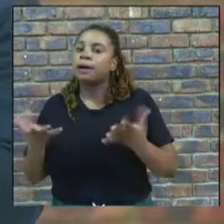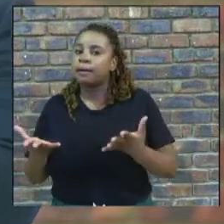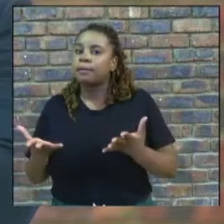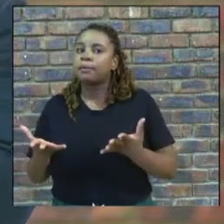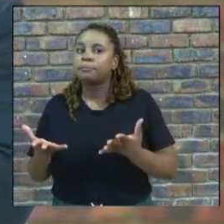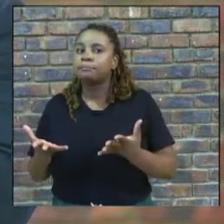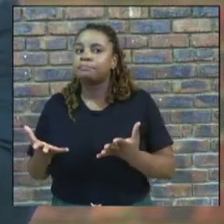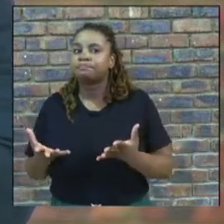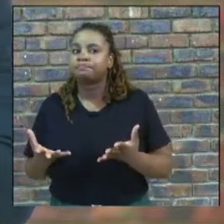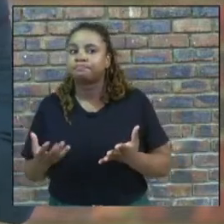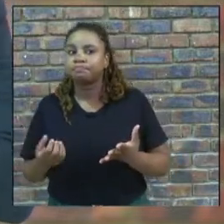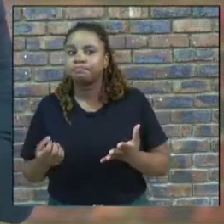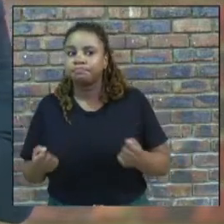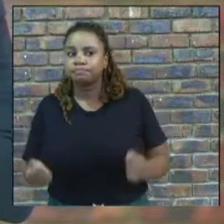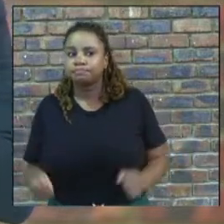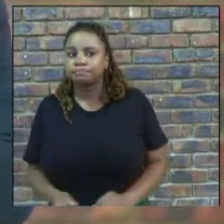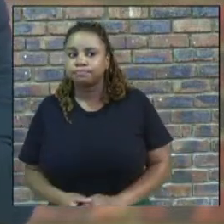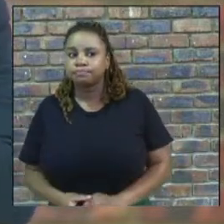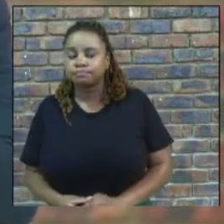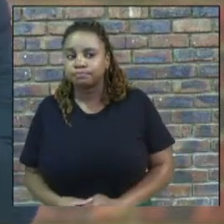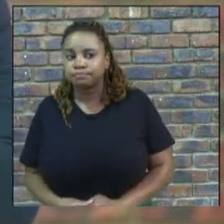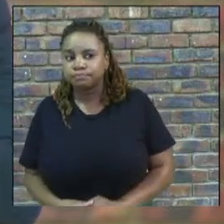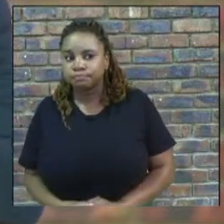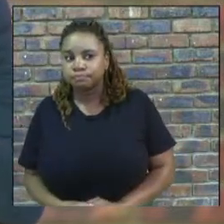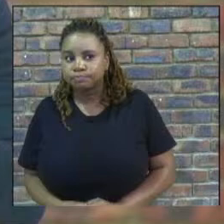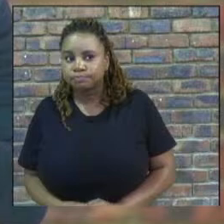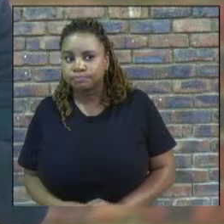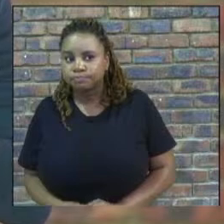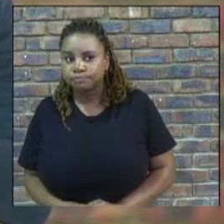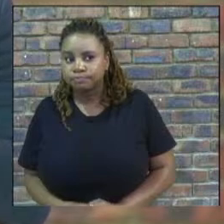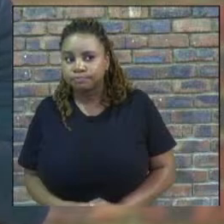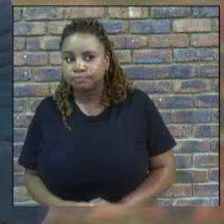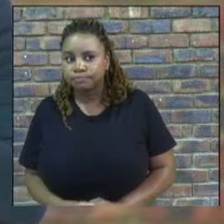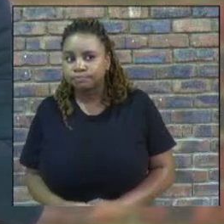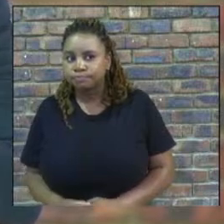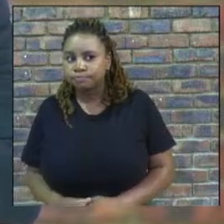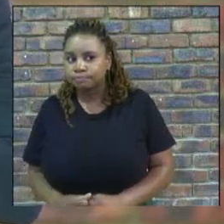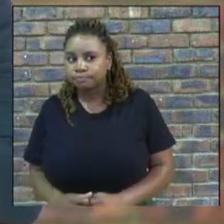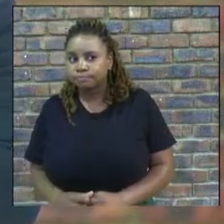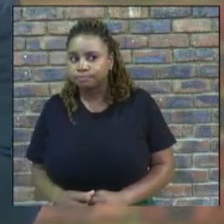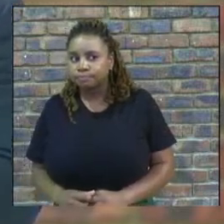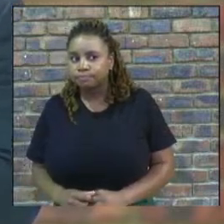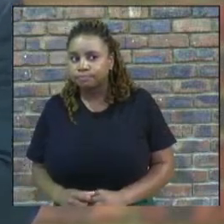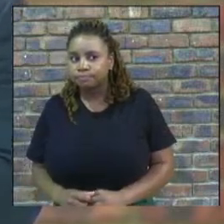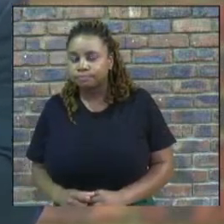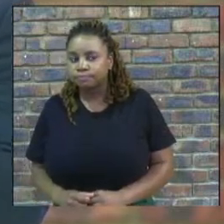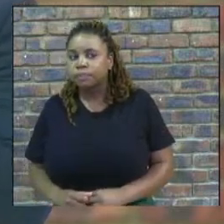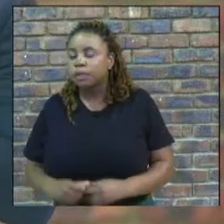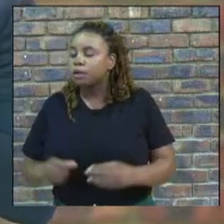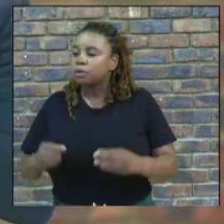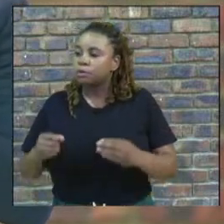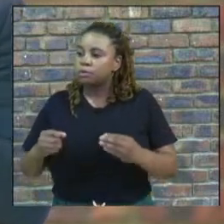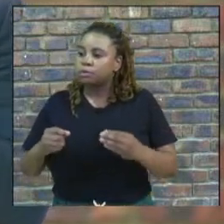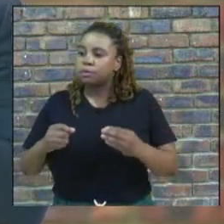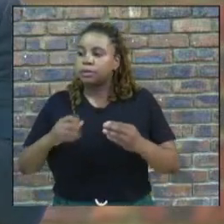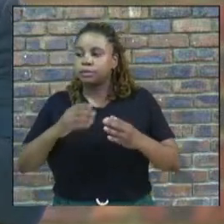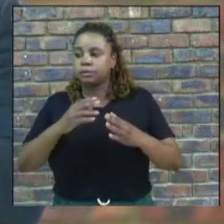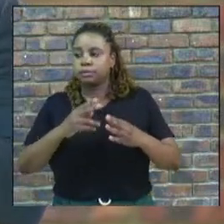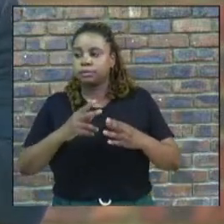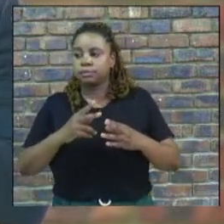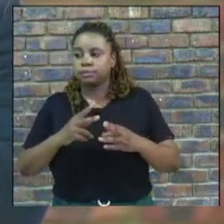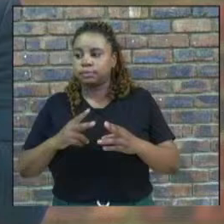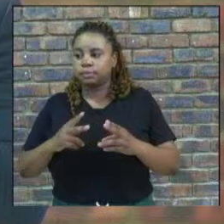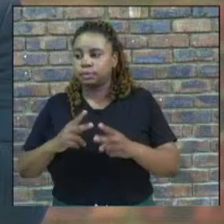here, black. I think when we finalize the bill into an act, we must also be